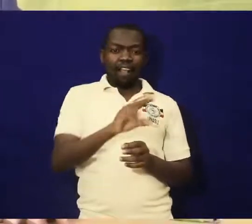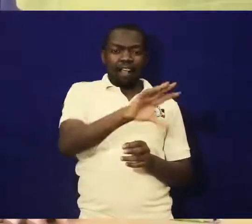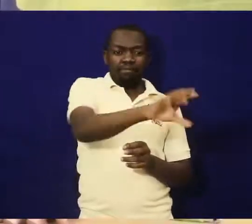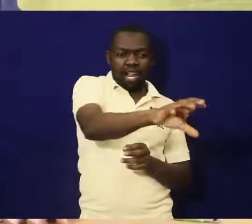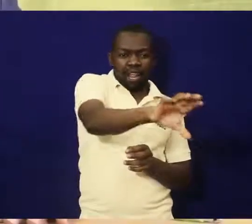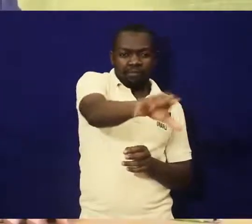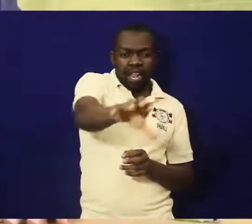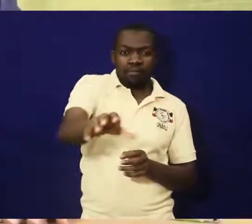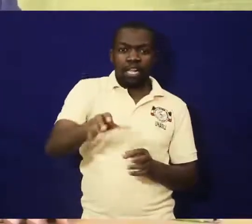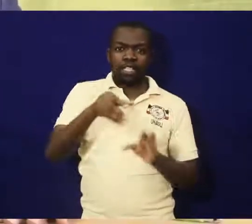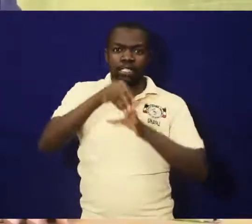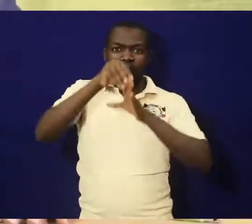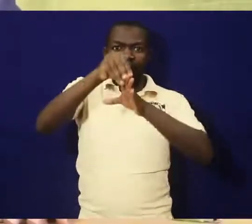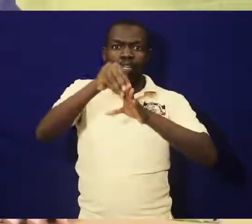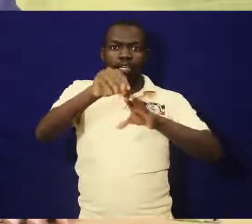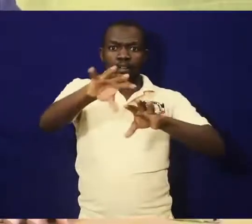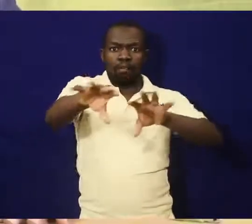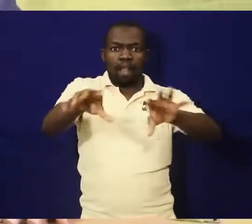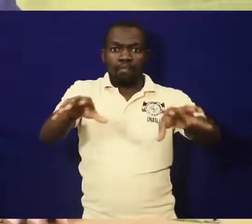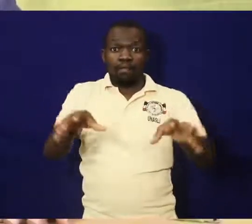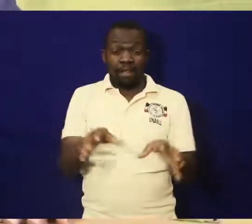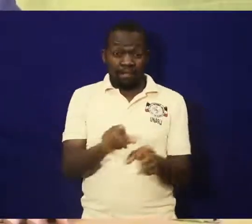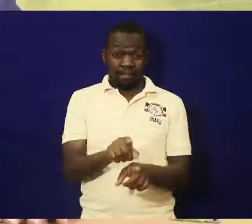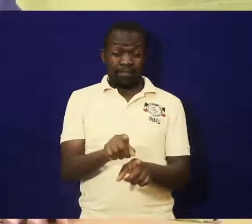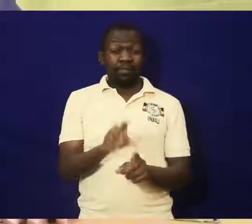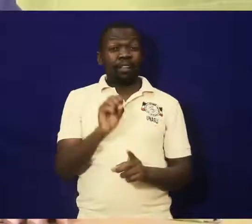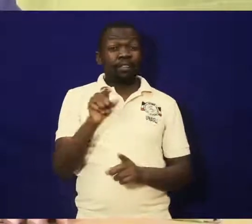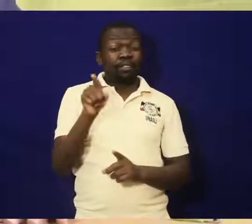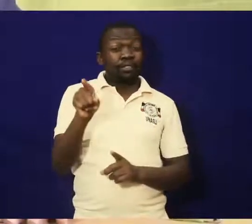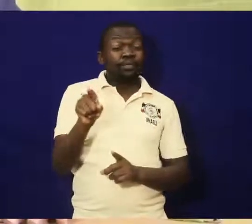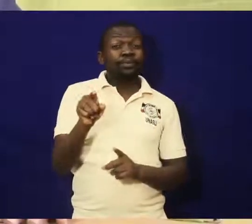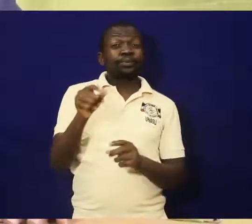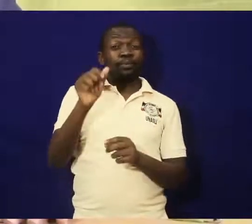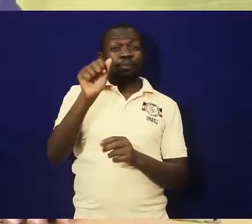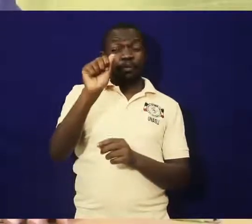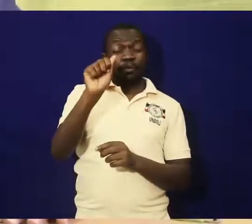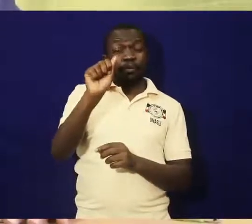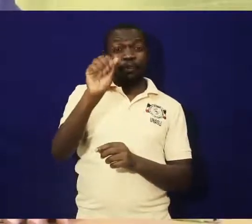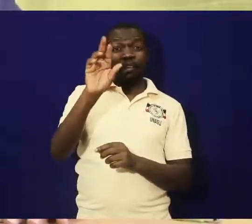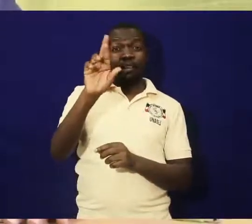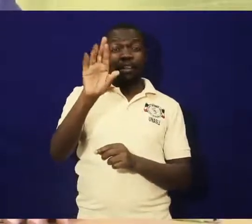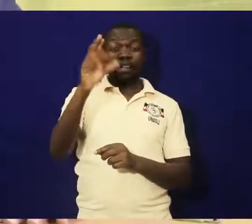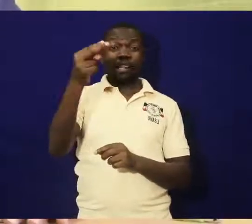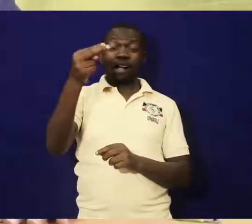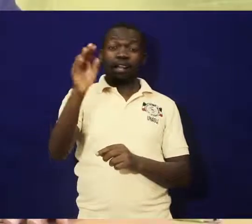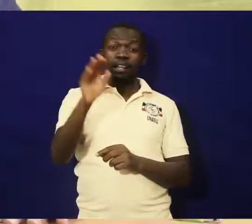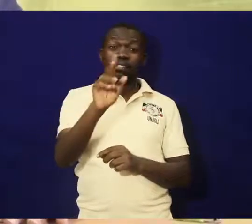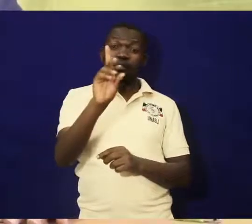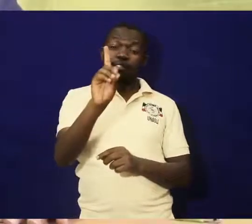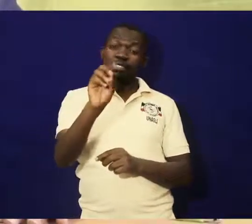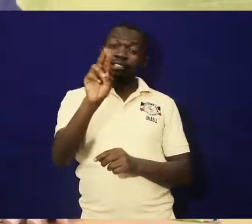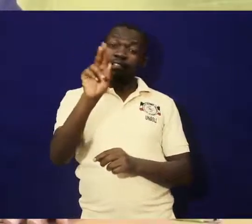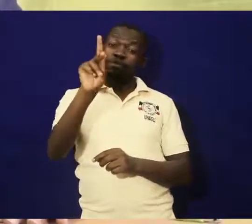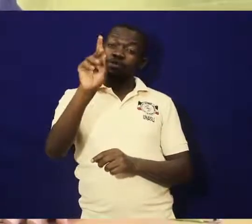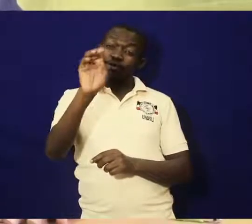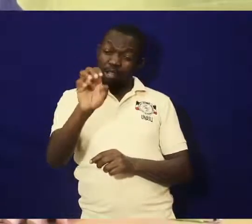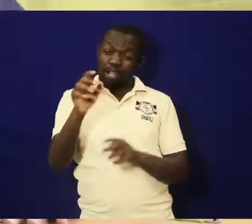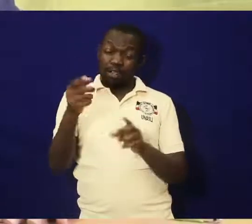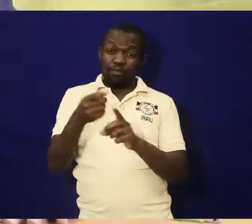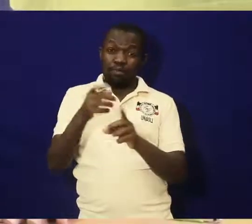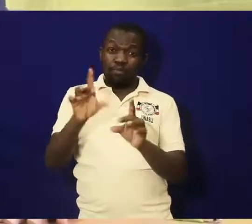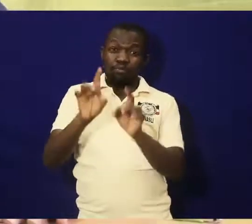bits of it. So, Archduke Franz Ferdinand of